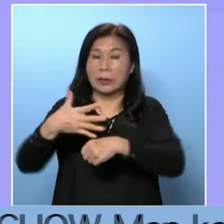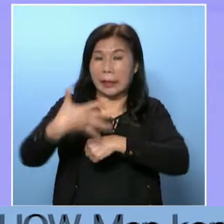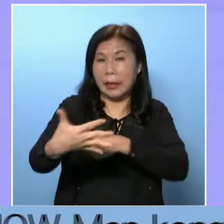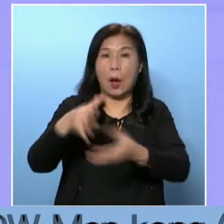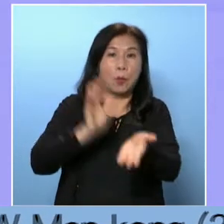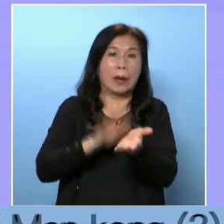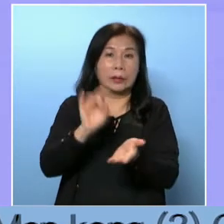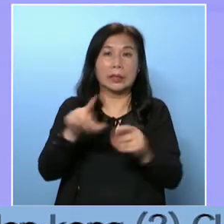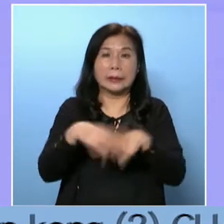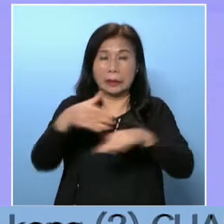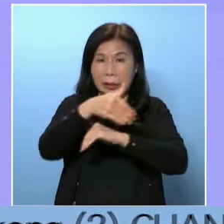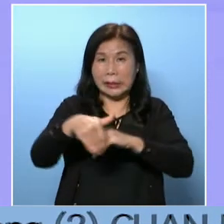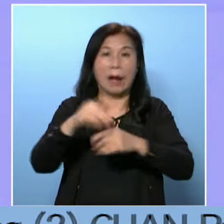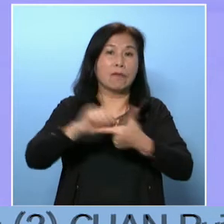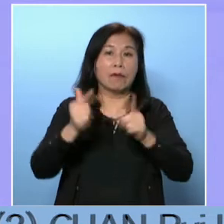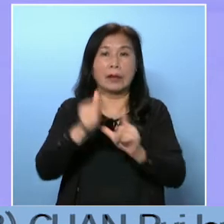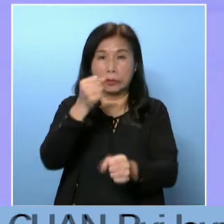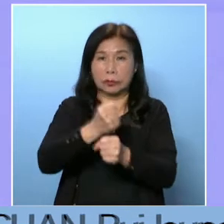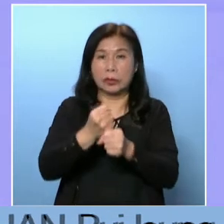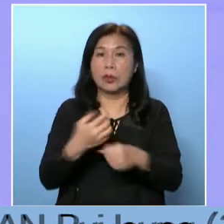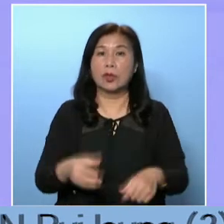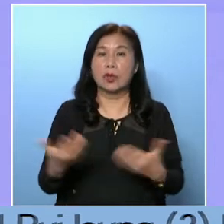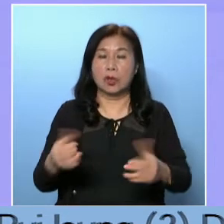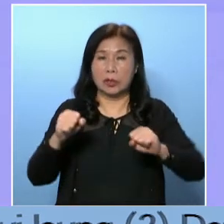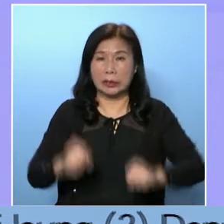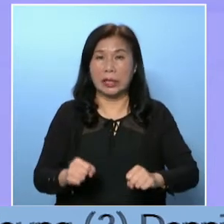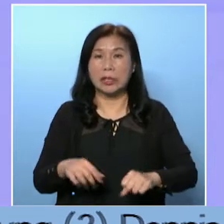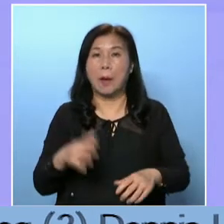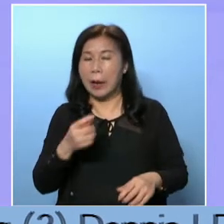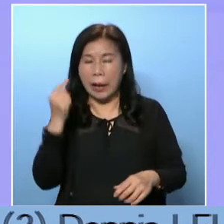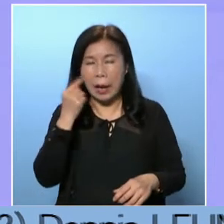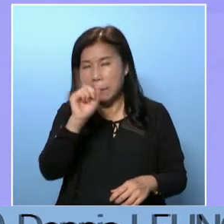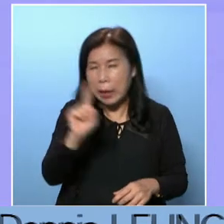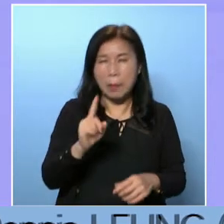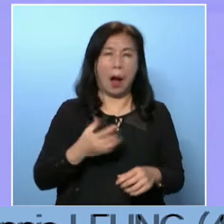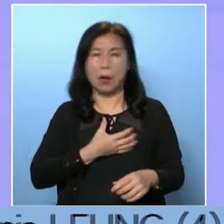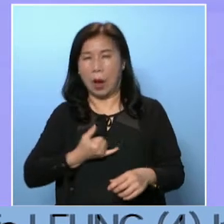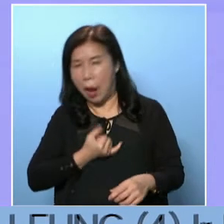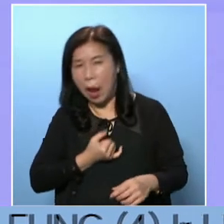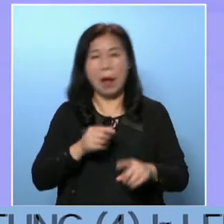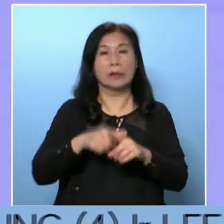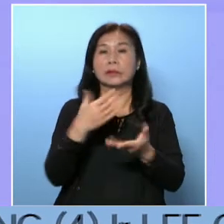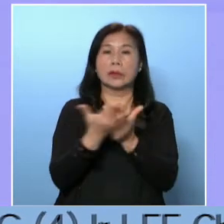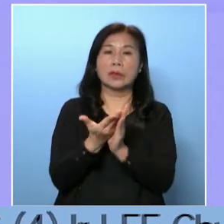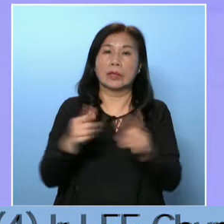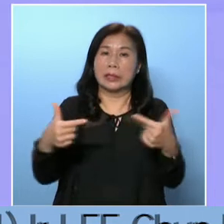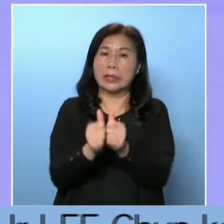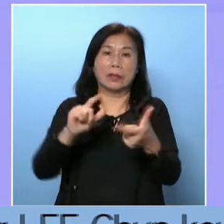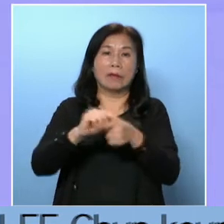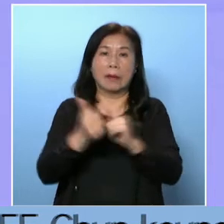collaborate with our counterparts in the mainland and chart out a plan to deal with the fifth wave. We cannot